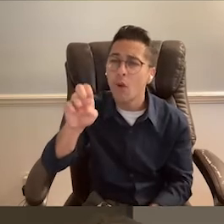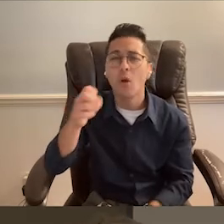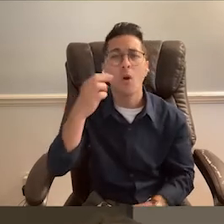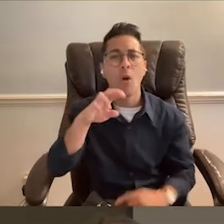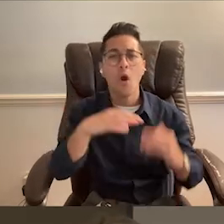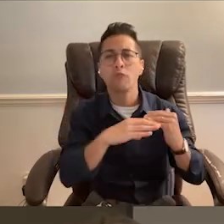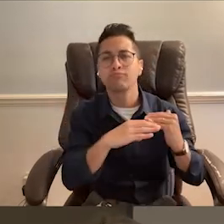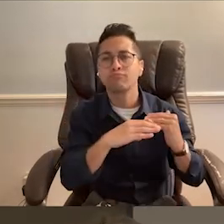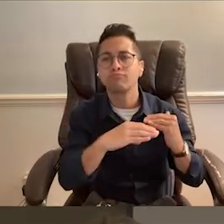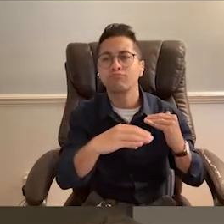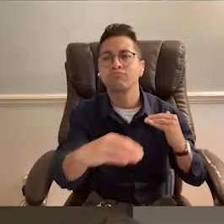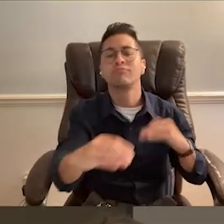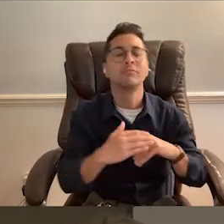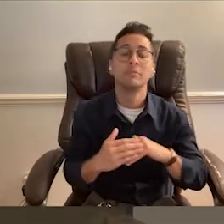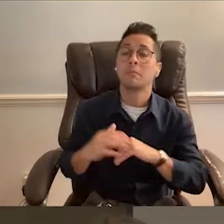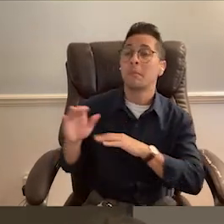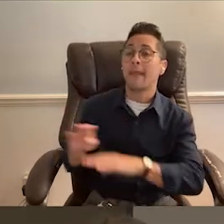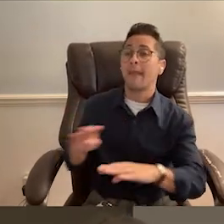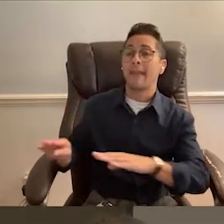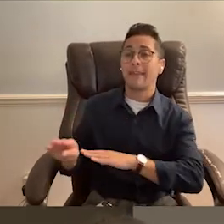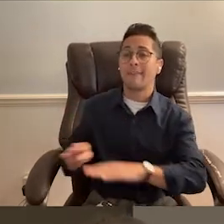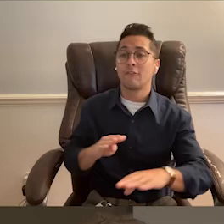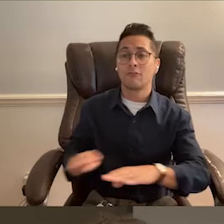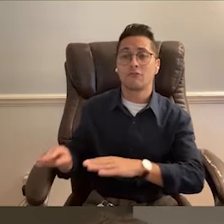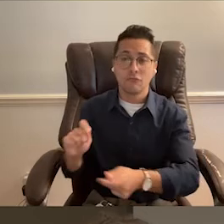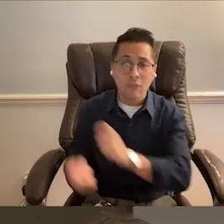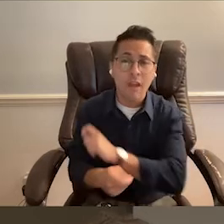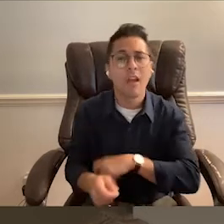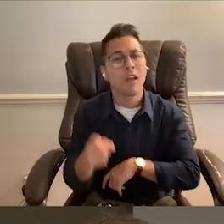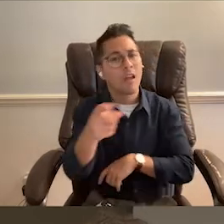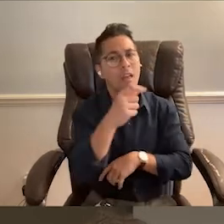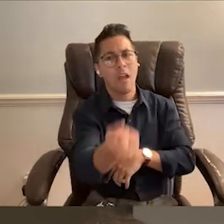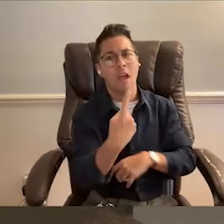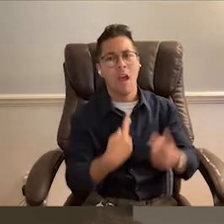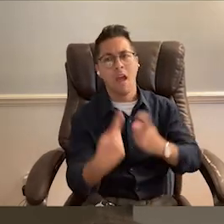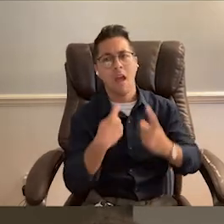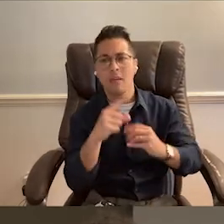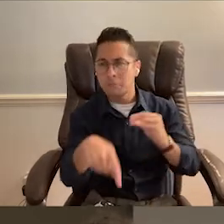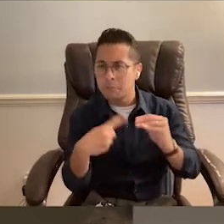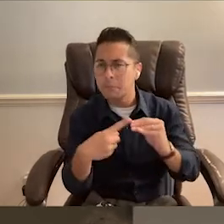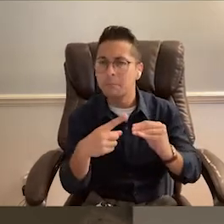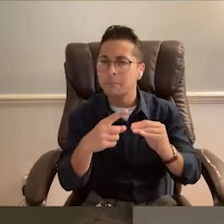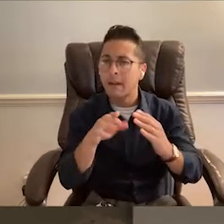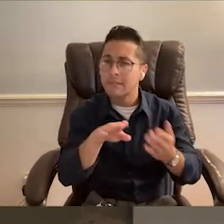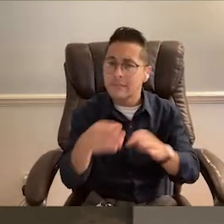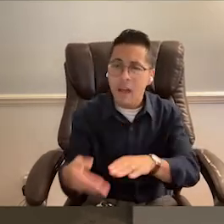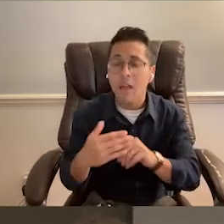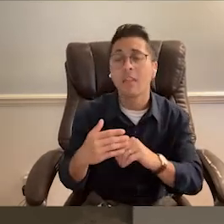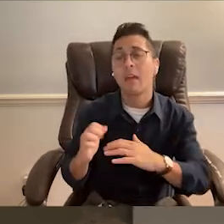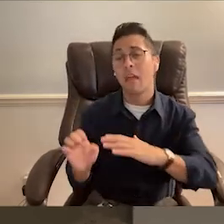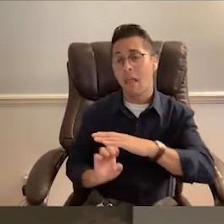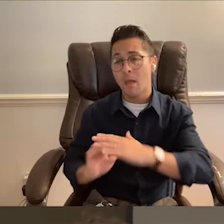they stop maybe meeting milestones or they slow down, have changes of behavior, and they start asking